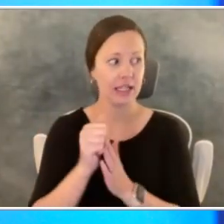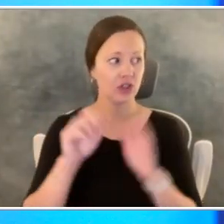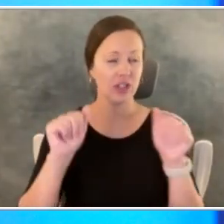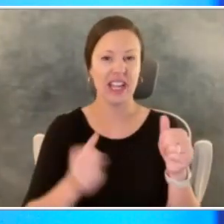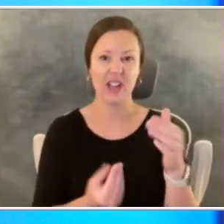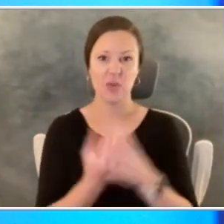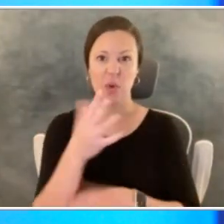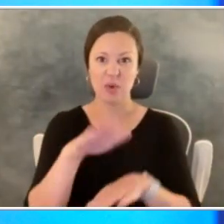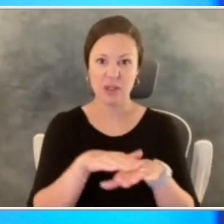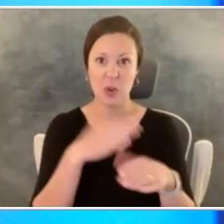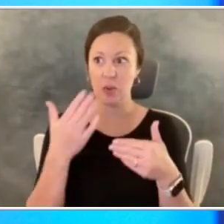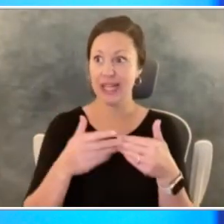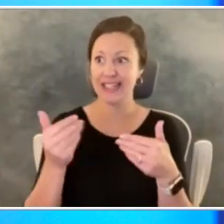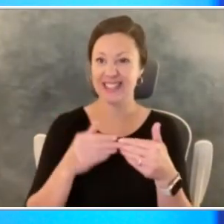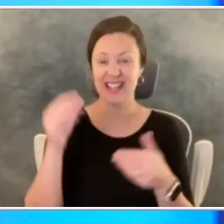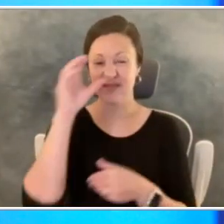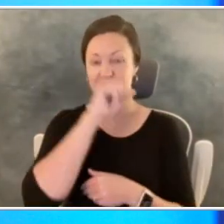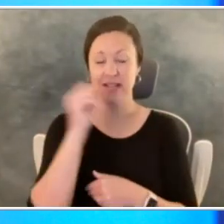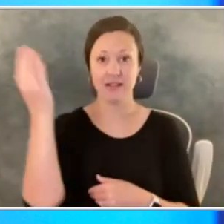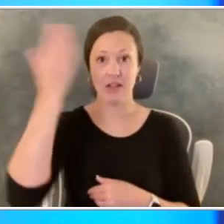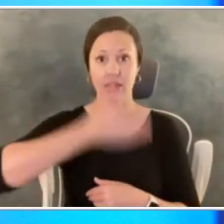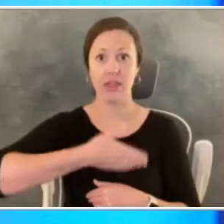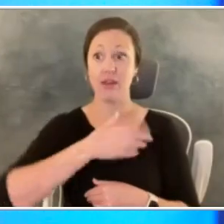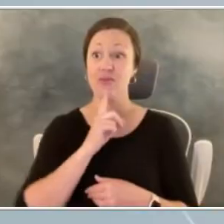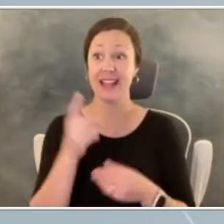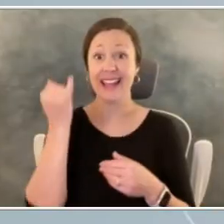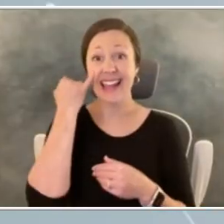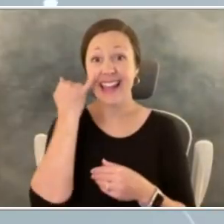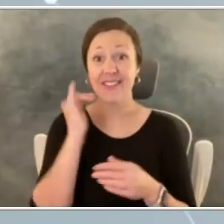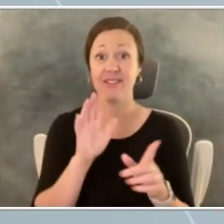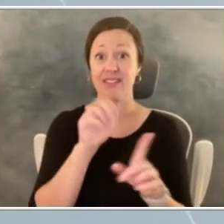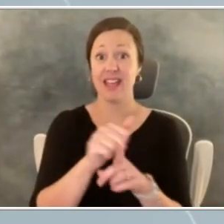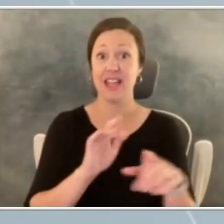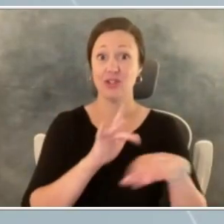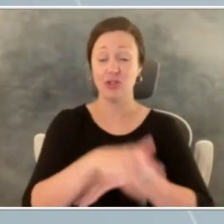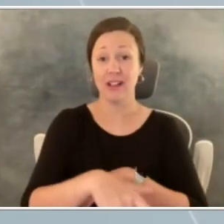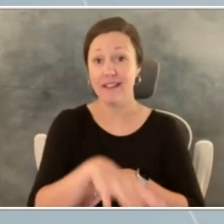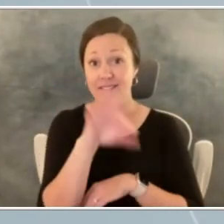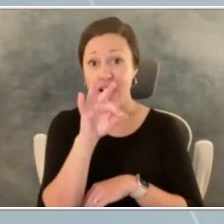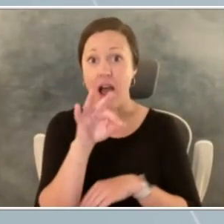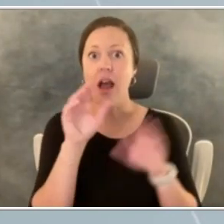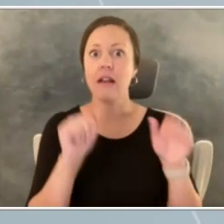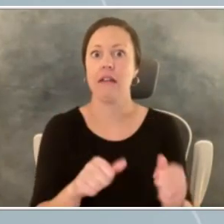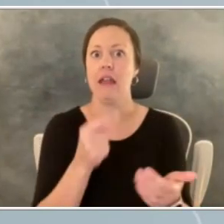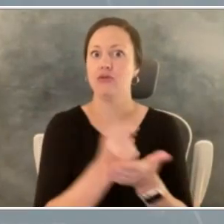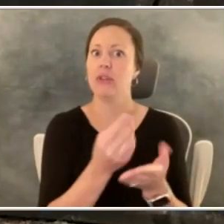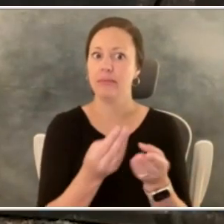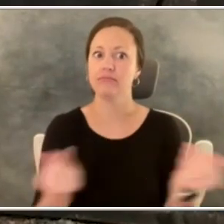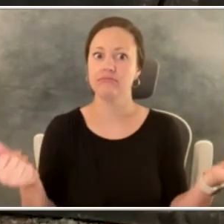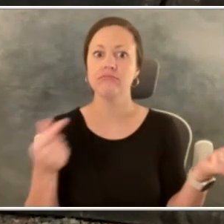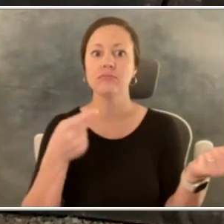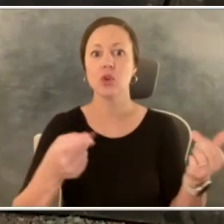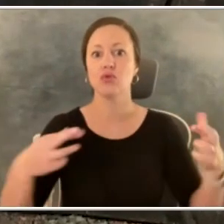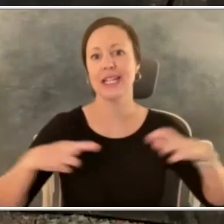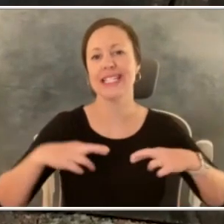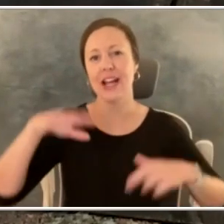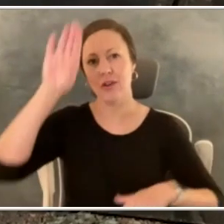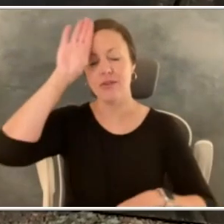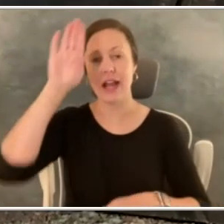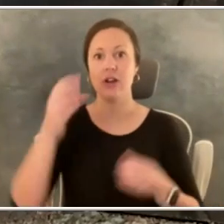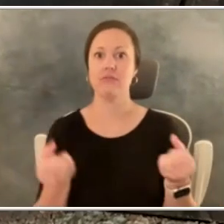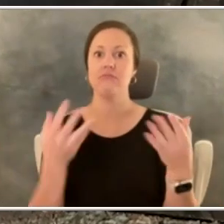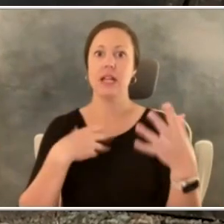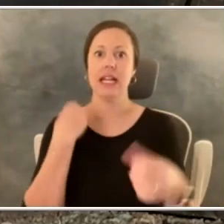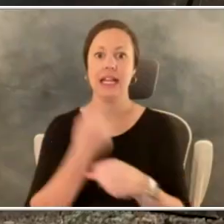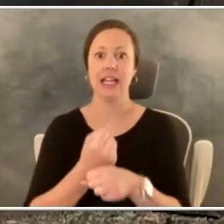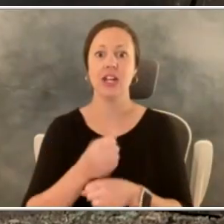many cases, though, highly treatable if caught early. Our guest today is a retired firefighter who spent decades putting his